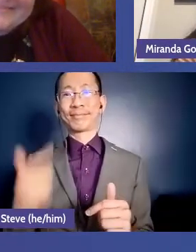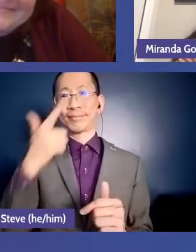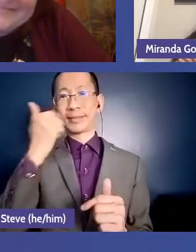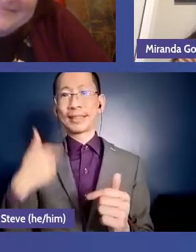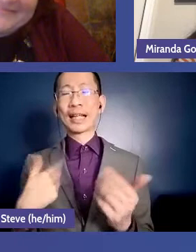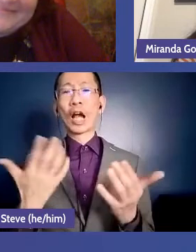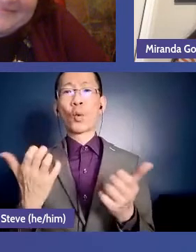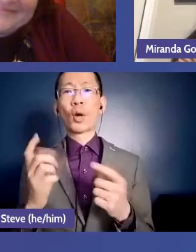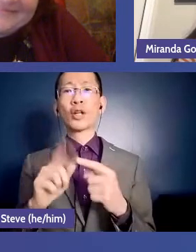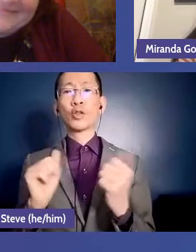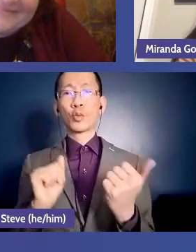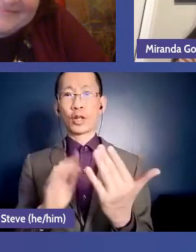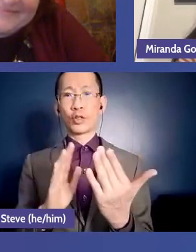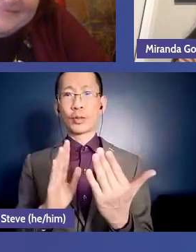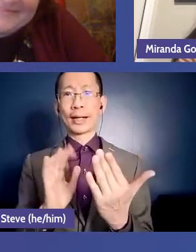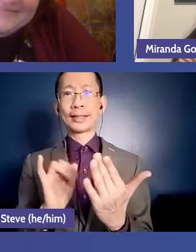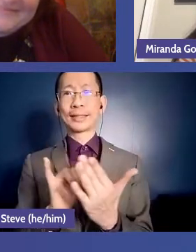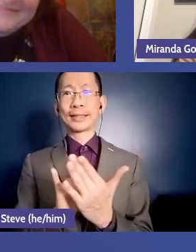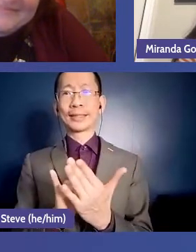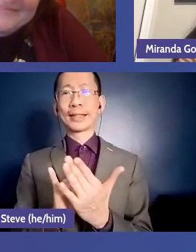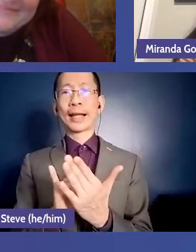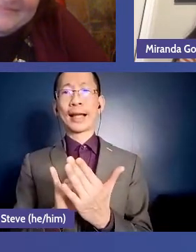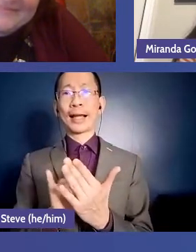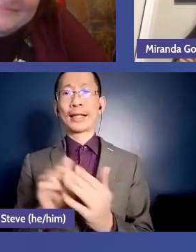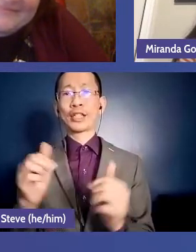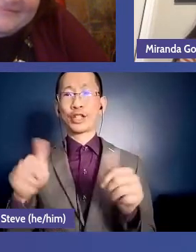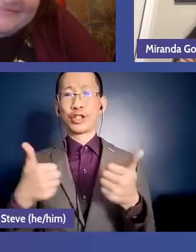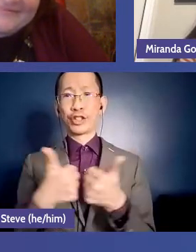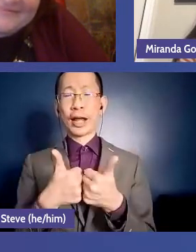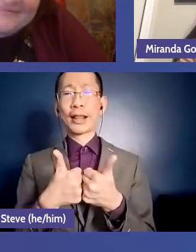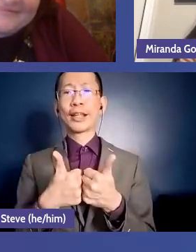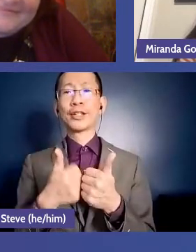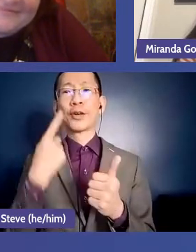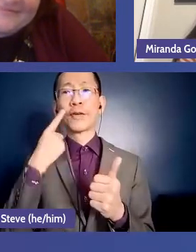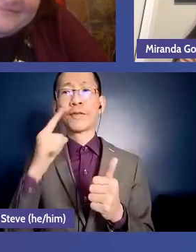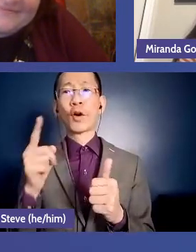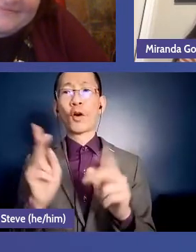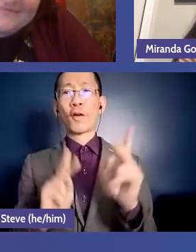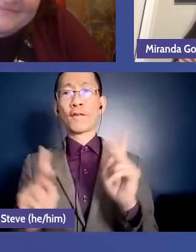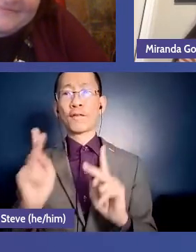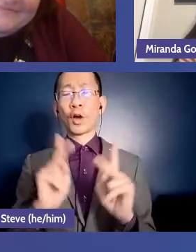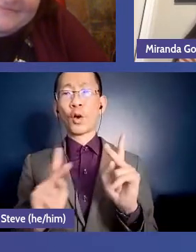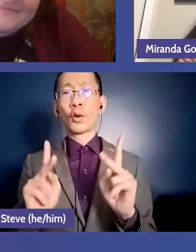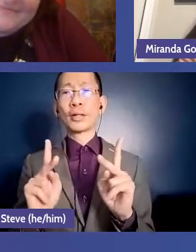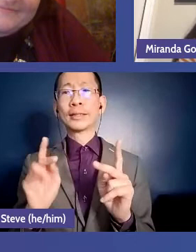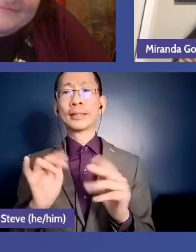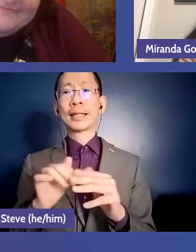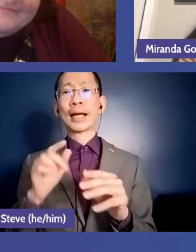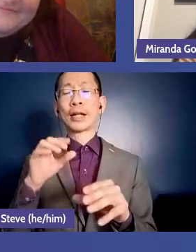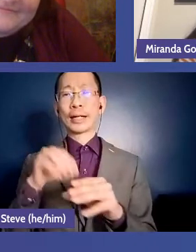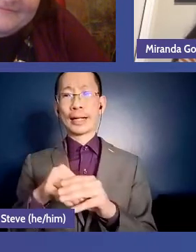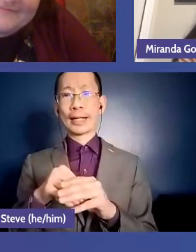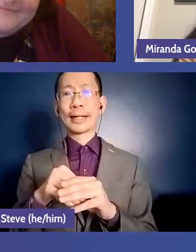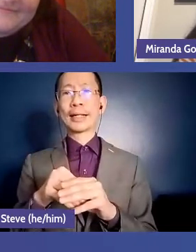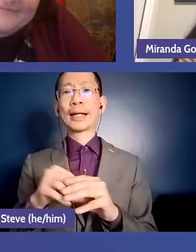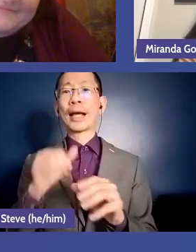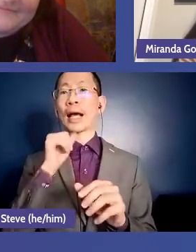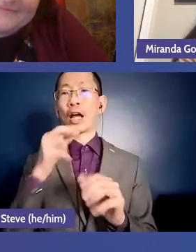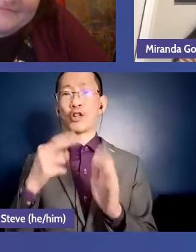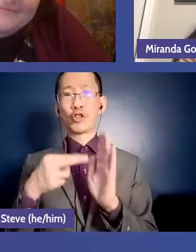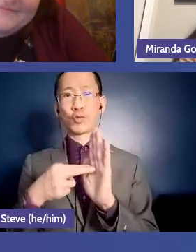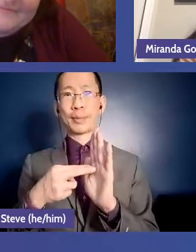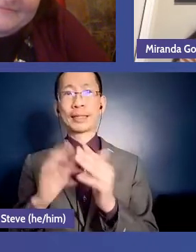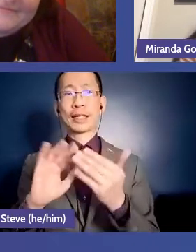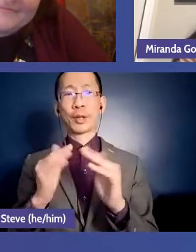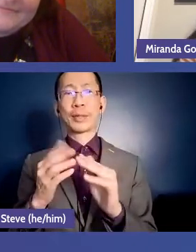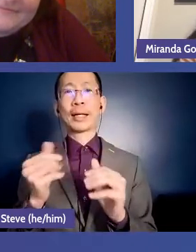So I wanted to address that challenge for folks historically from underrepresented communities